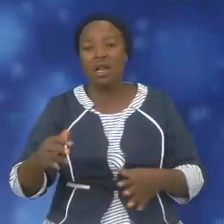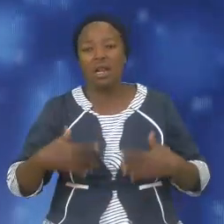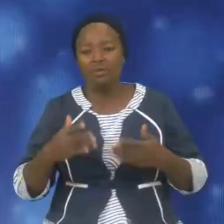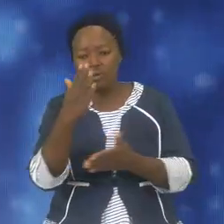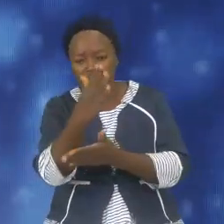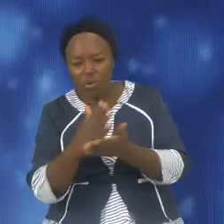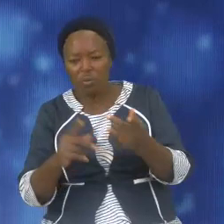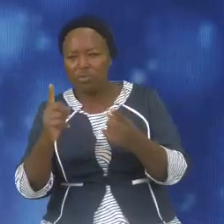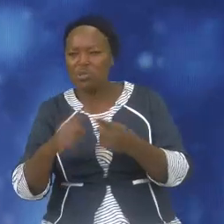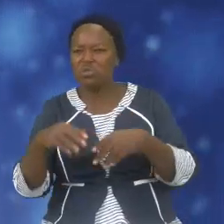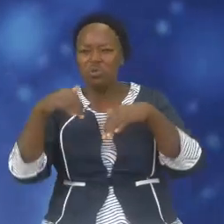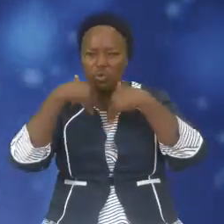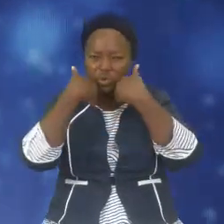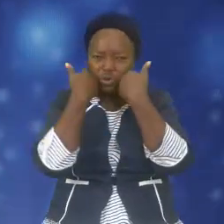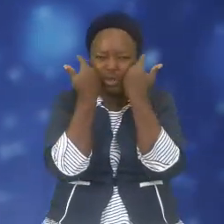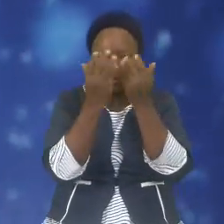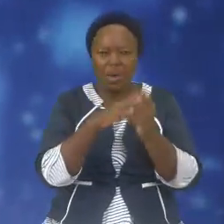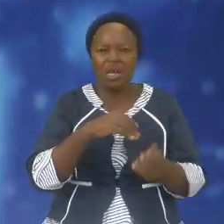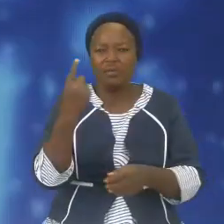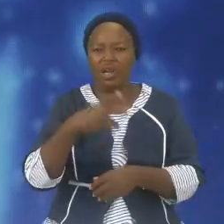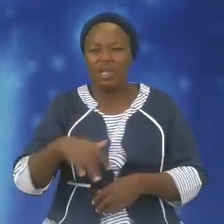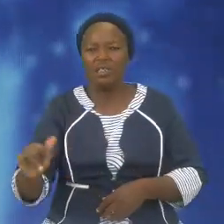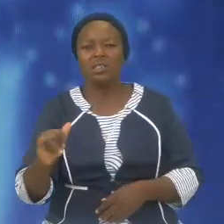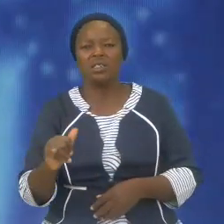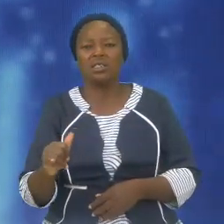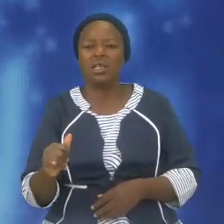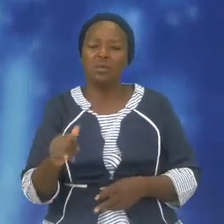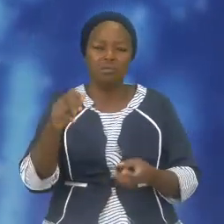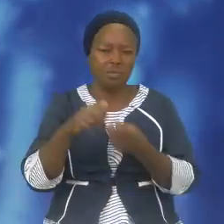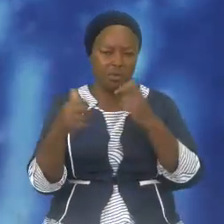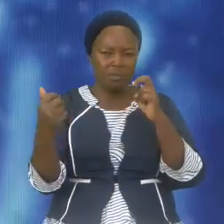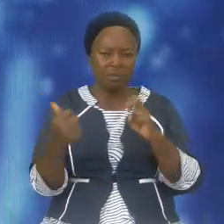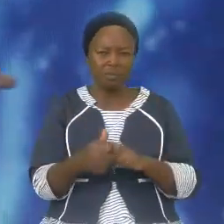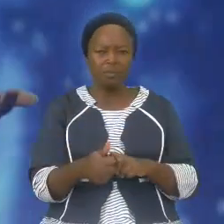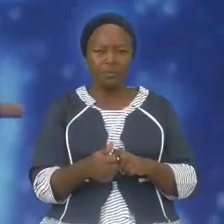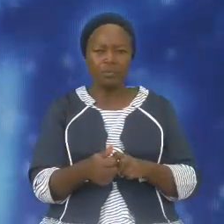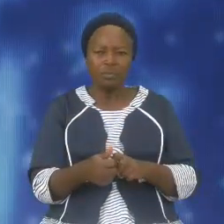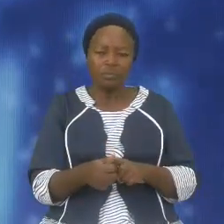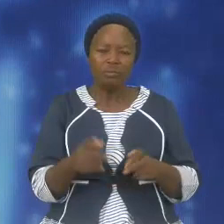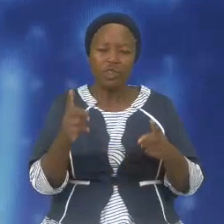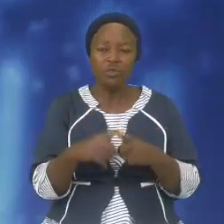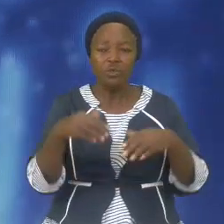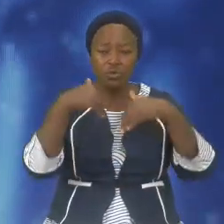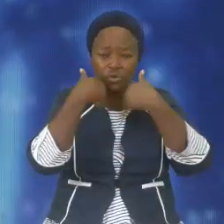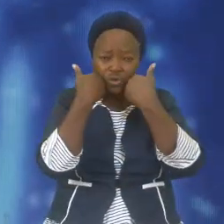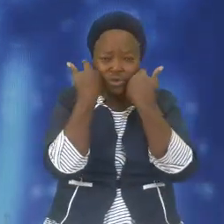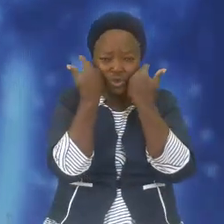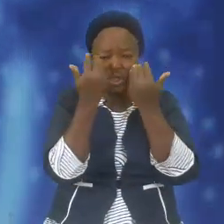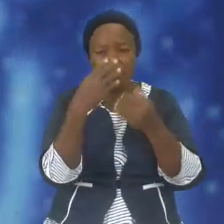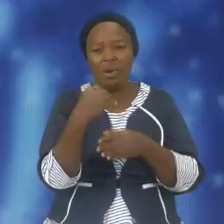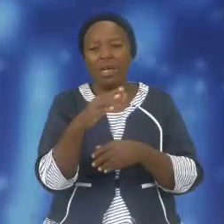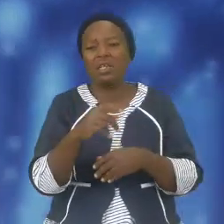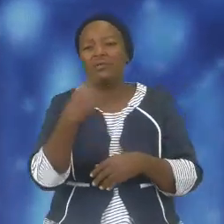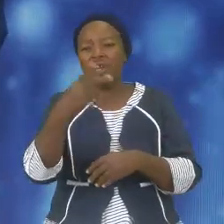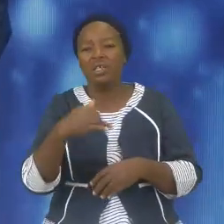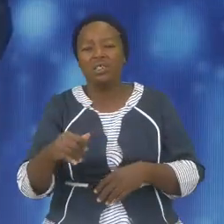shame and everlasting contempt. to shame and everlasting contempt. When